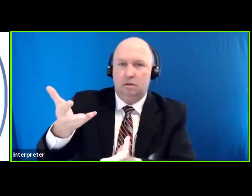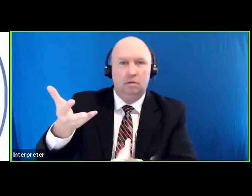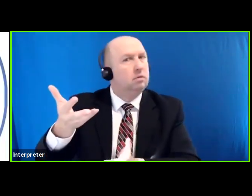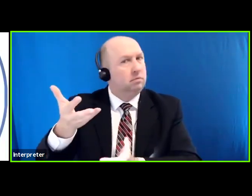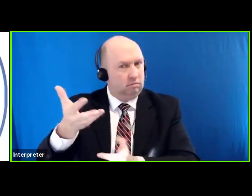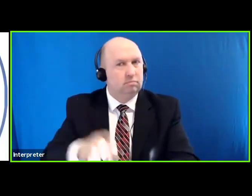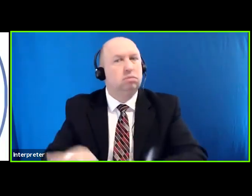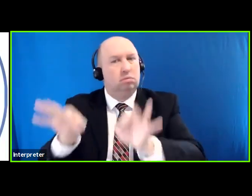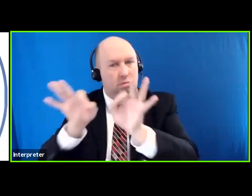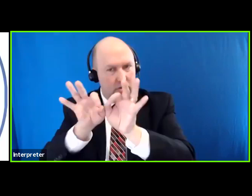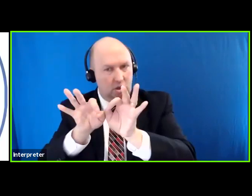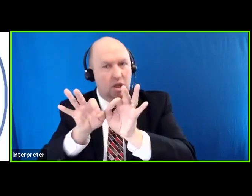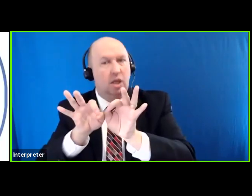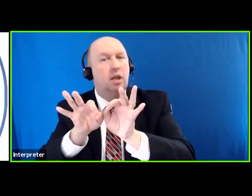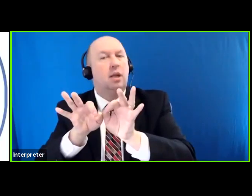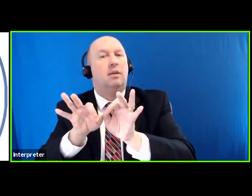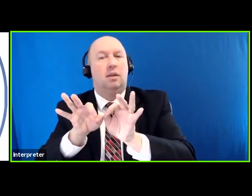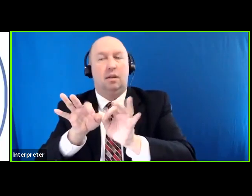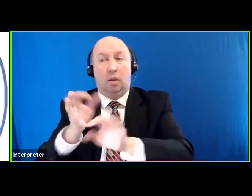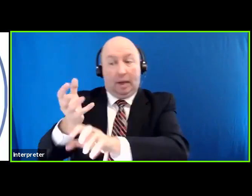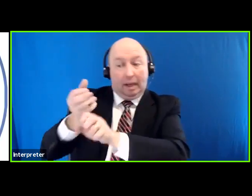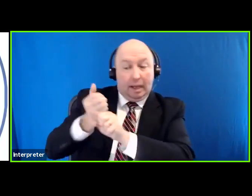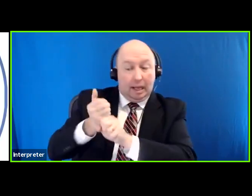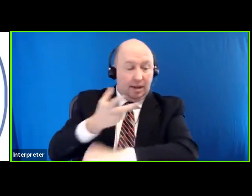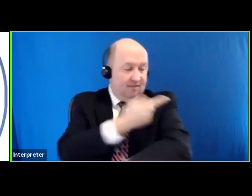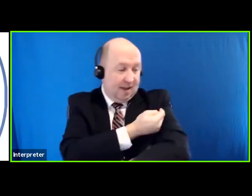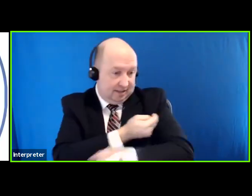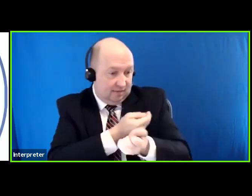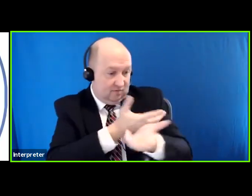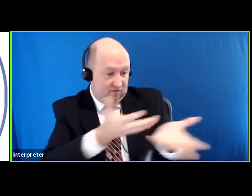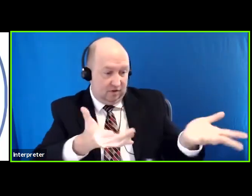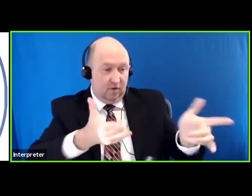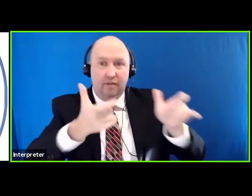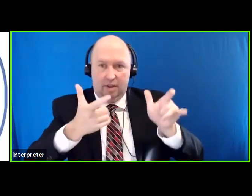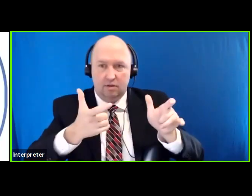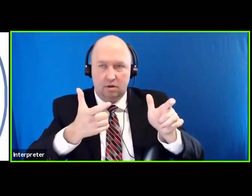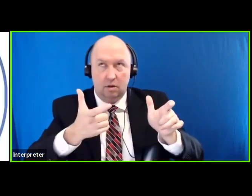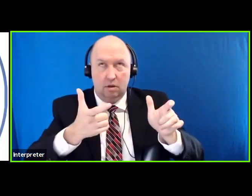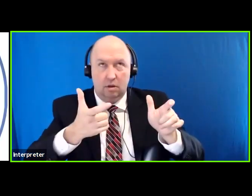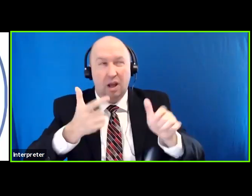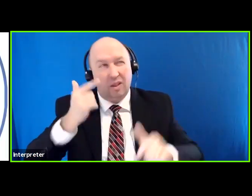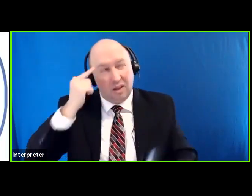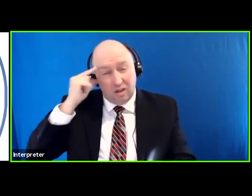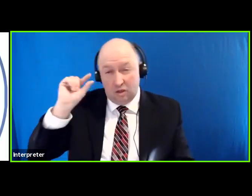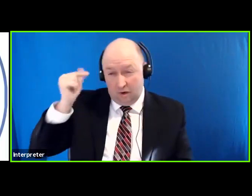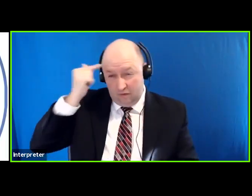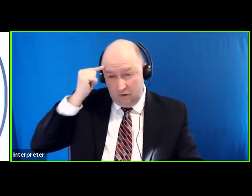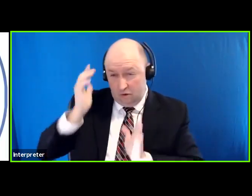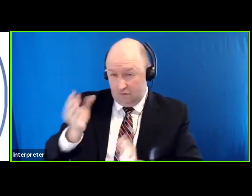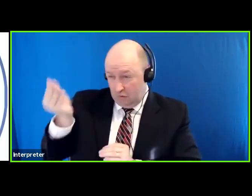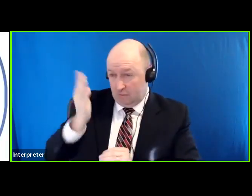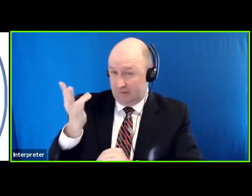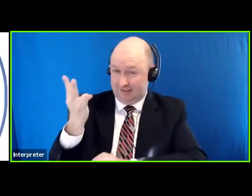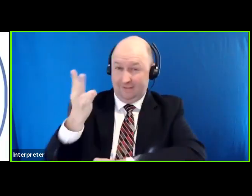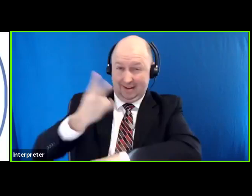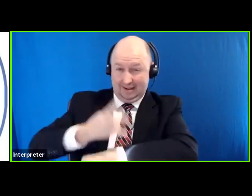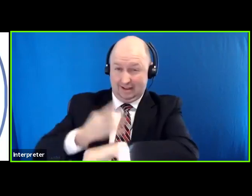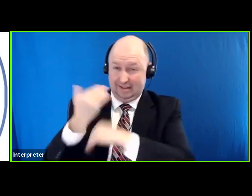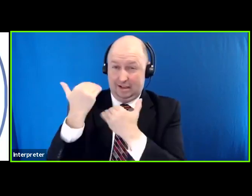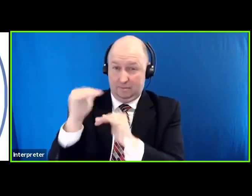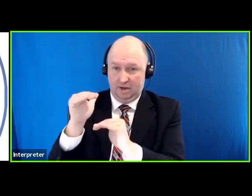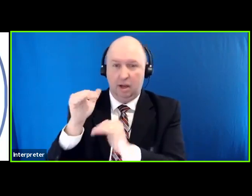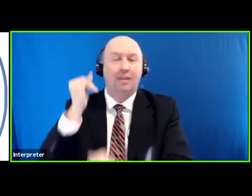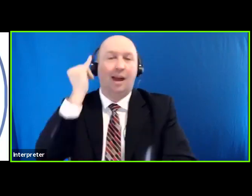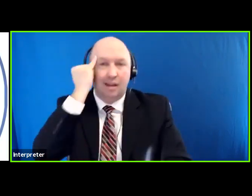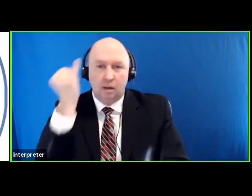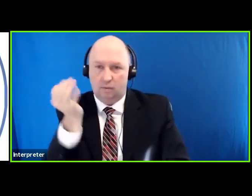hand in hand with getting these vaccines out quick. I know the governor said, I do believe 7 days. The idea